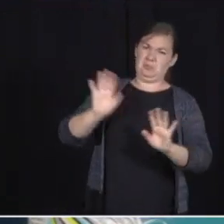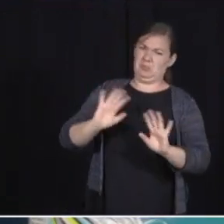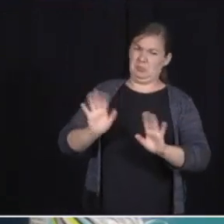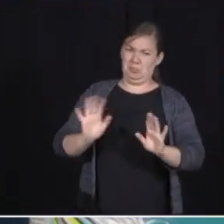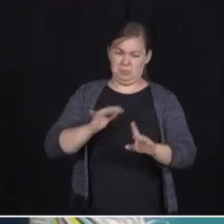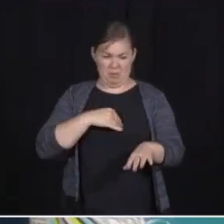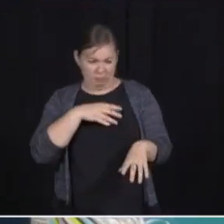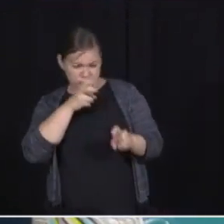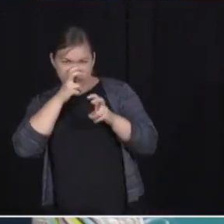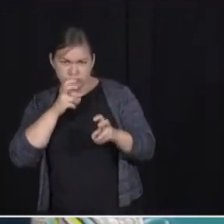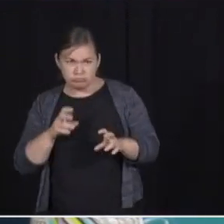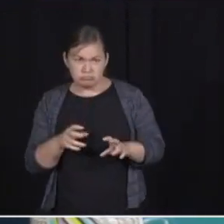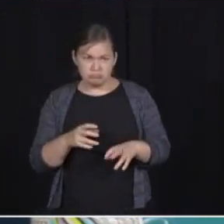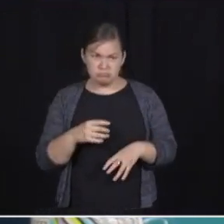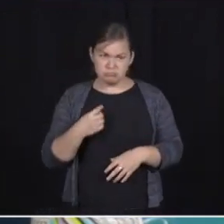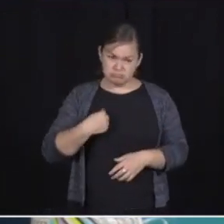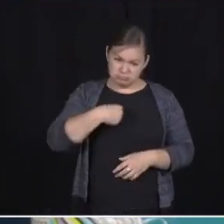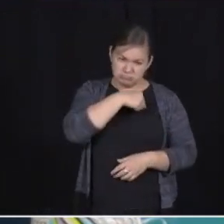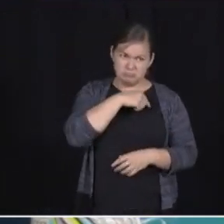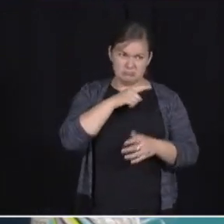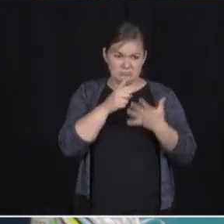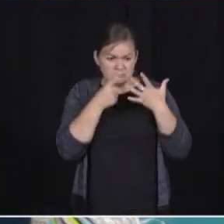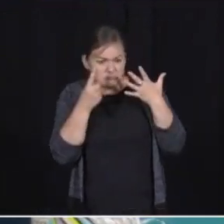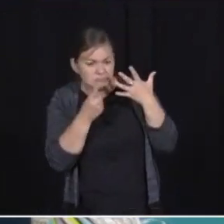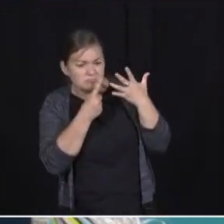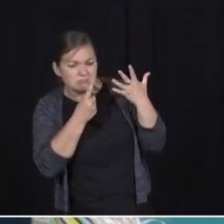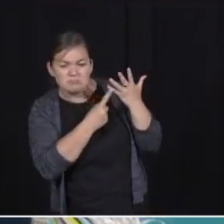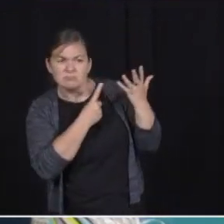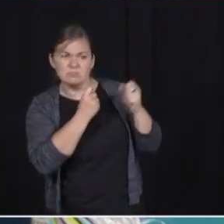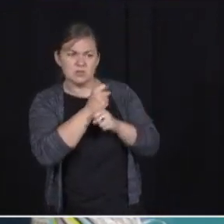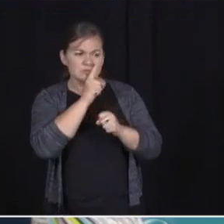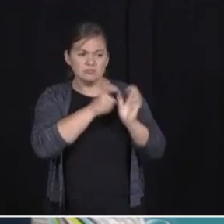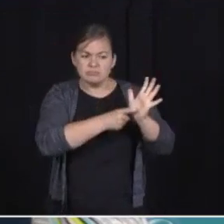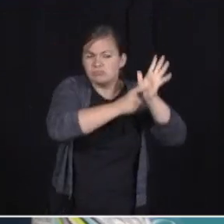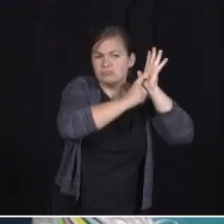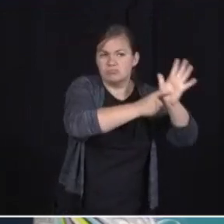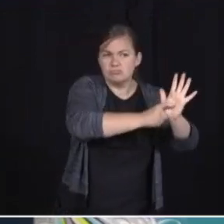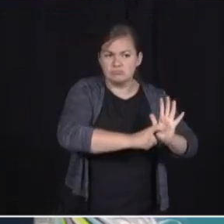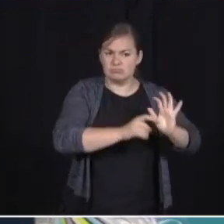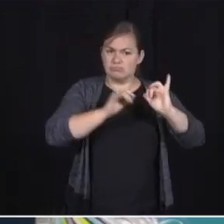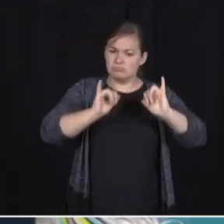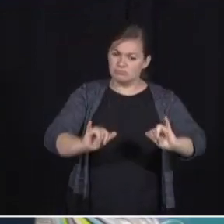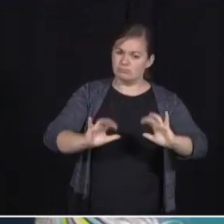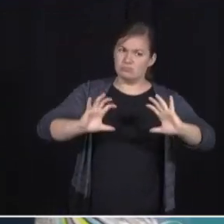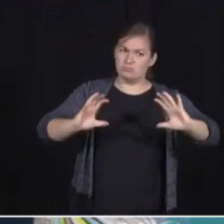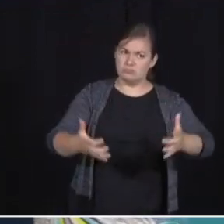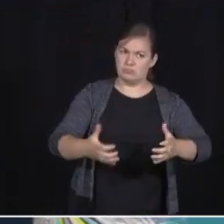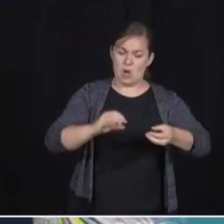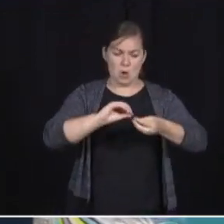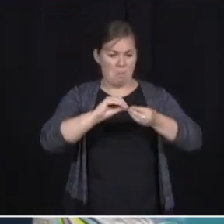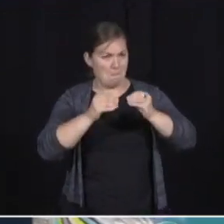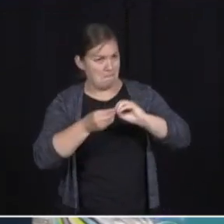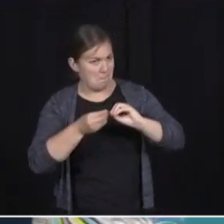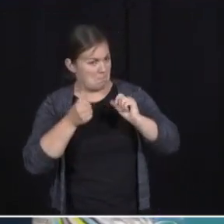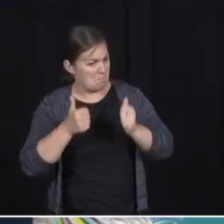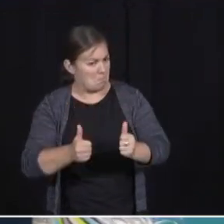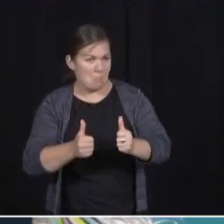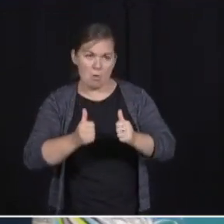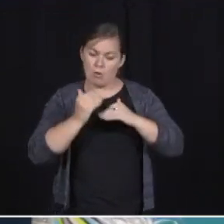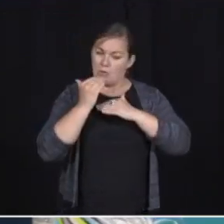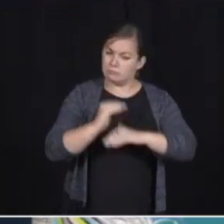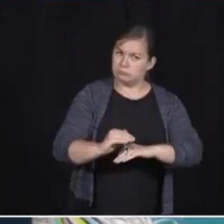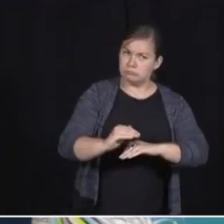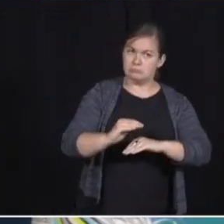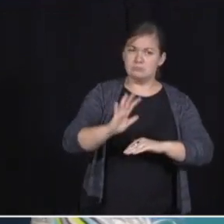and guidelines when it comes to cohorts and class sizes. And I've always said